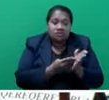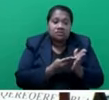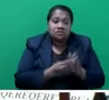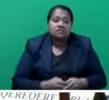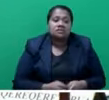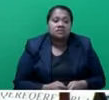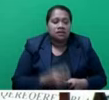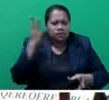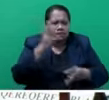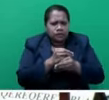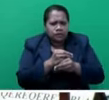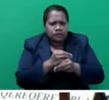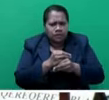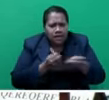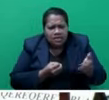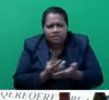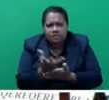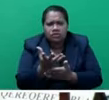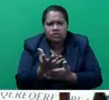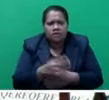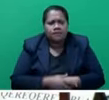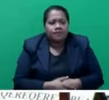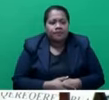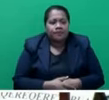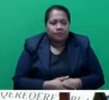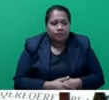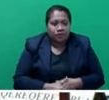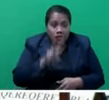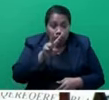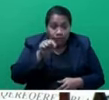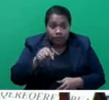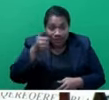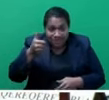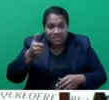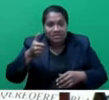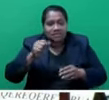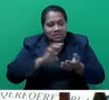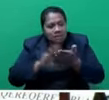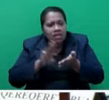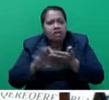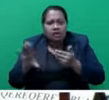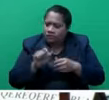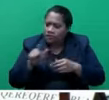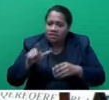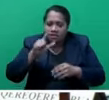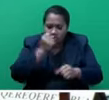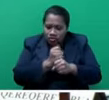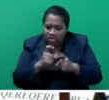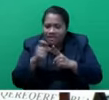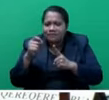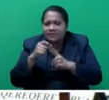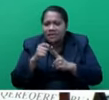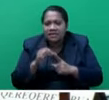the total expenditure budgeted is 3.6 billion out of a GDP of 9.9 billion.